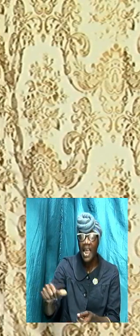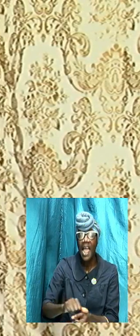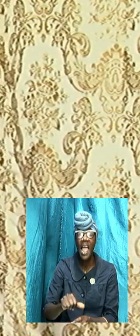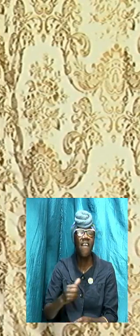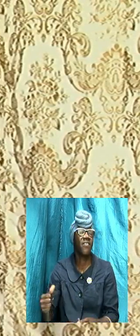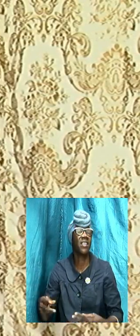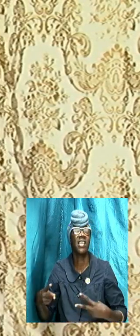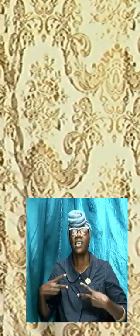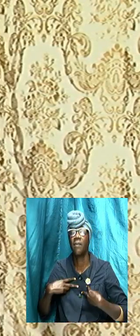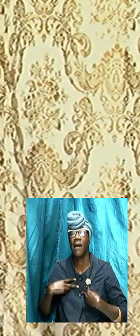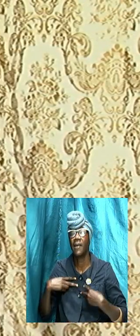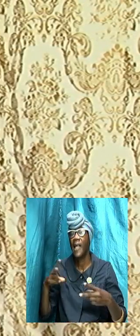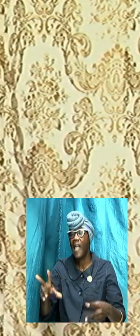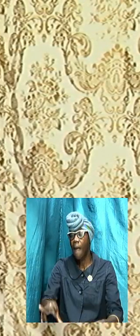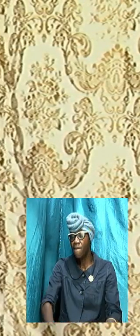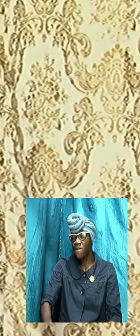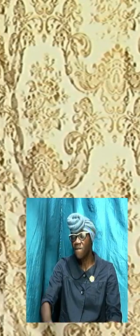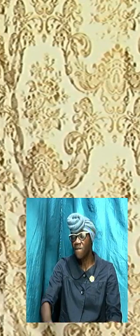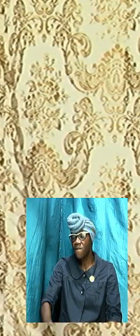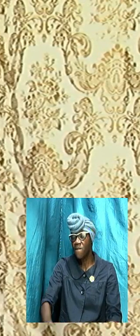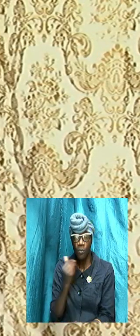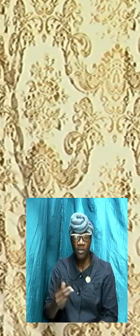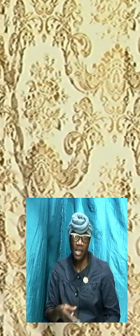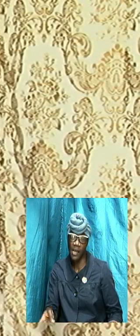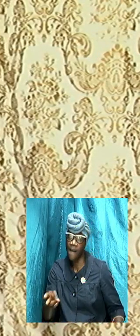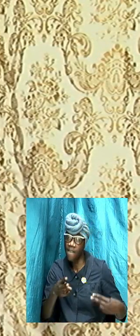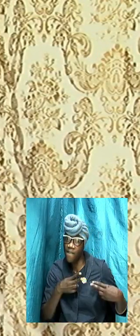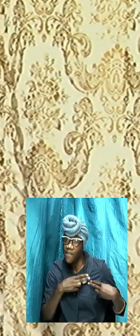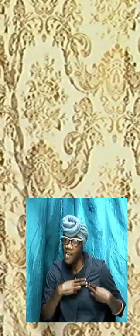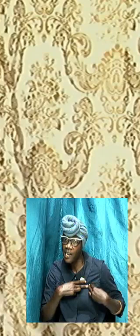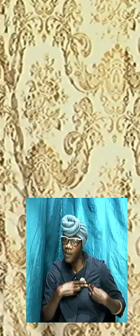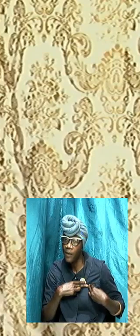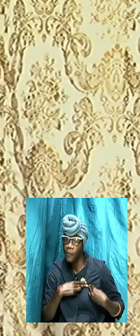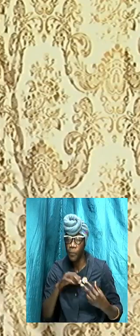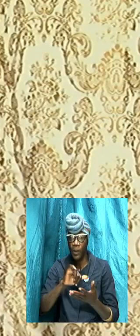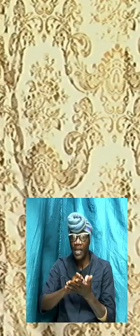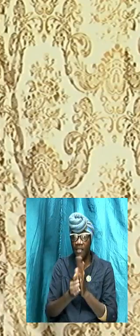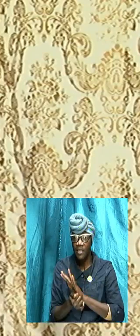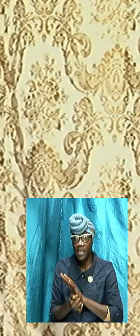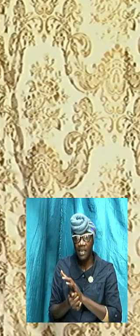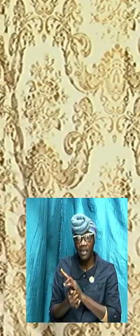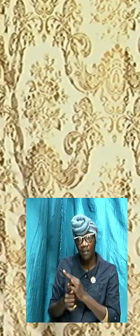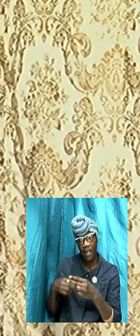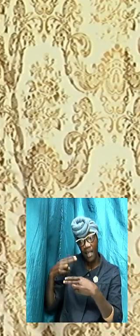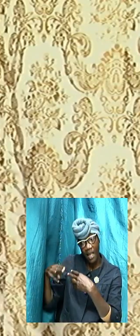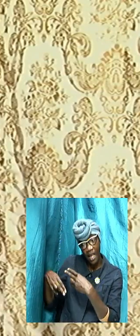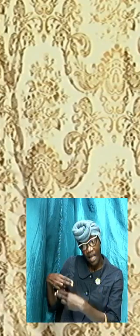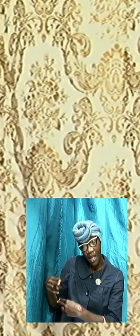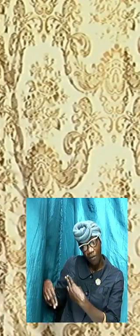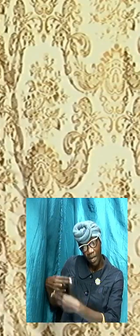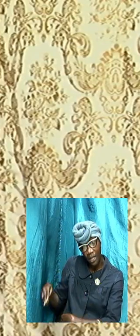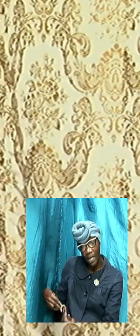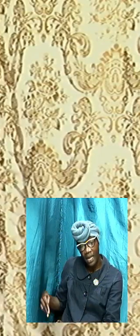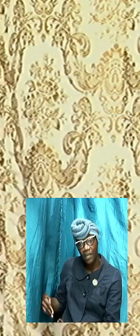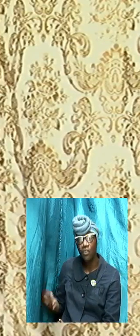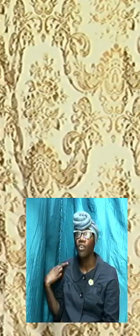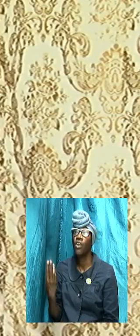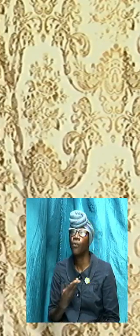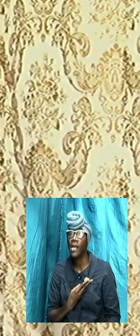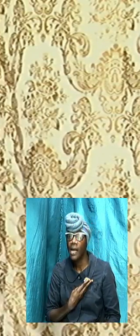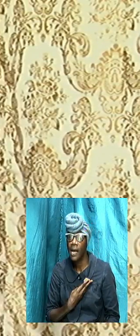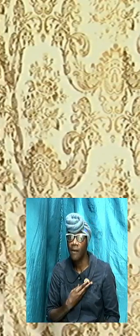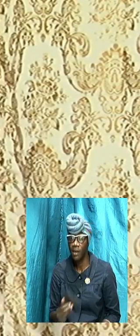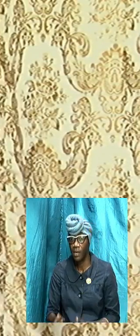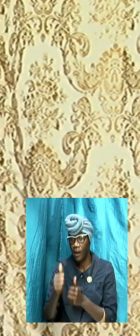found something that was valuable. And we look at the fact that this heritage that we have, the apostolic heritage, praise God, amen, the